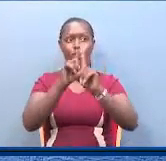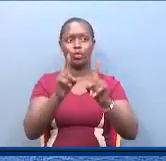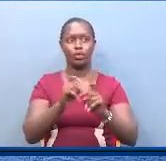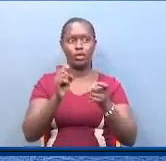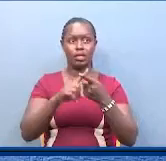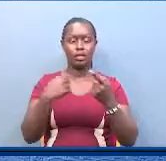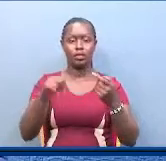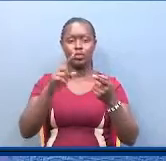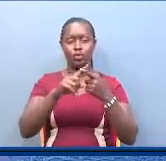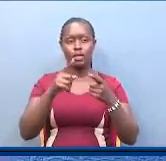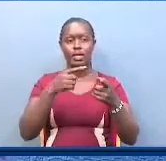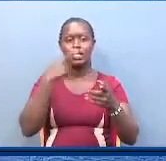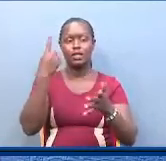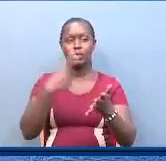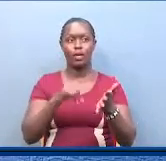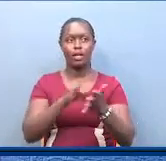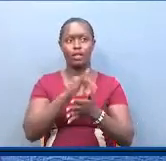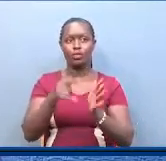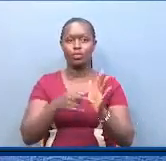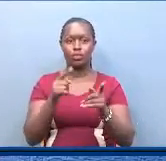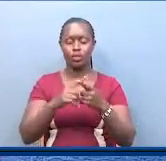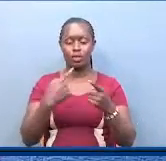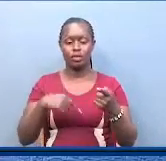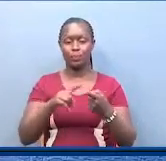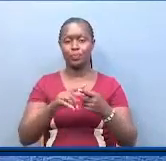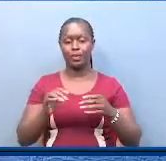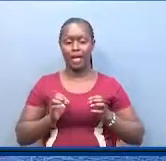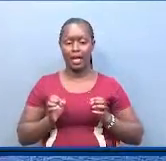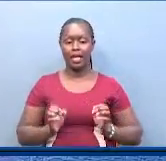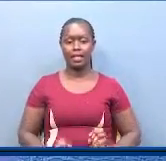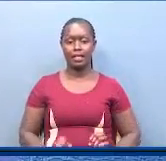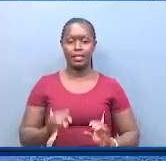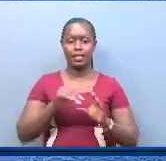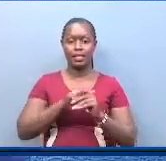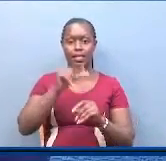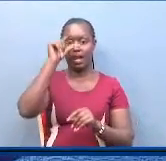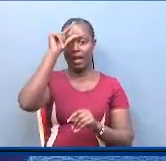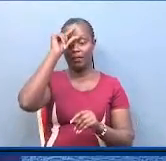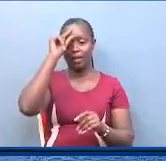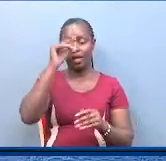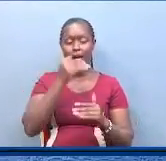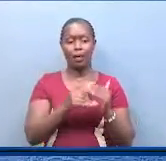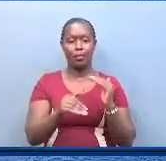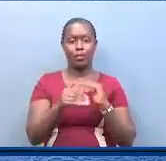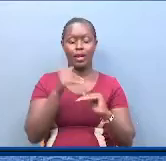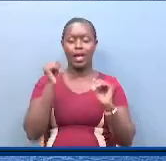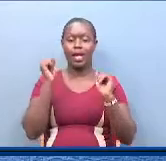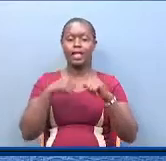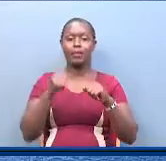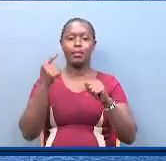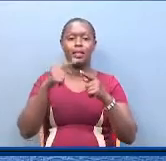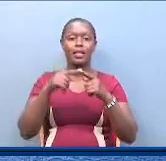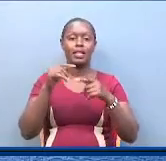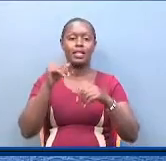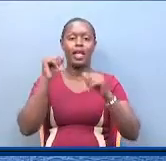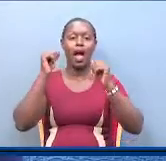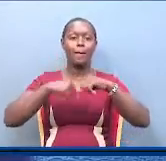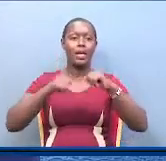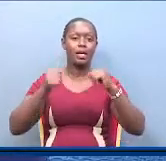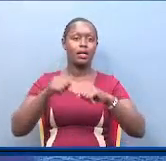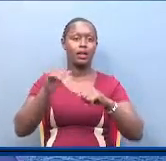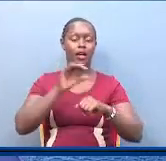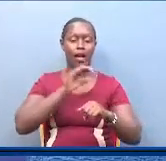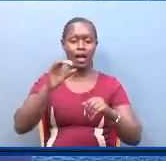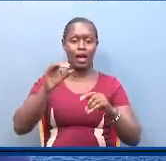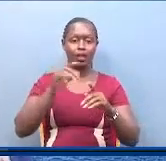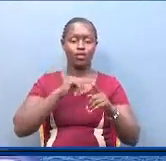government, he said, was to bring ethics into government and build the capacity for the government to deal with corruption. So what did